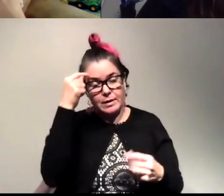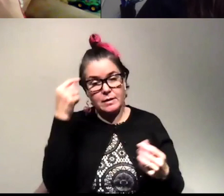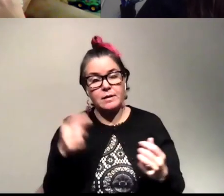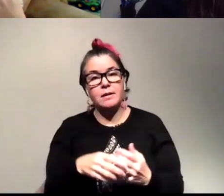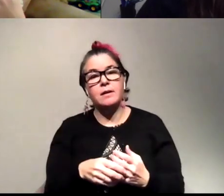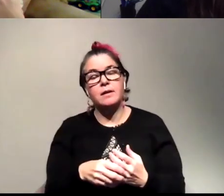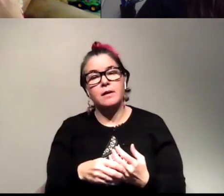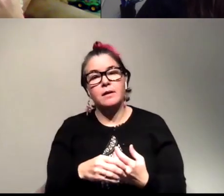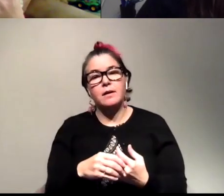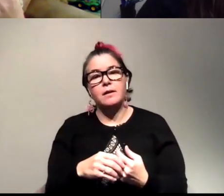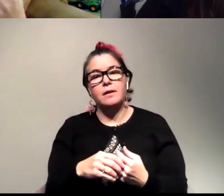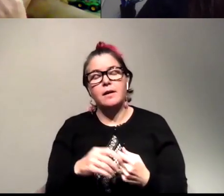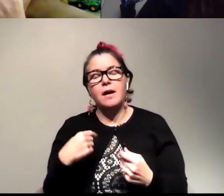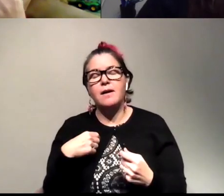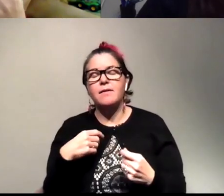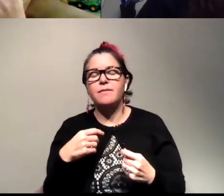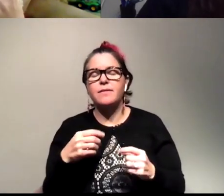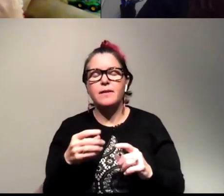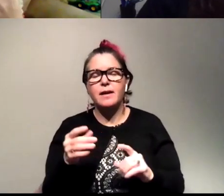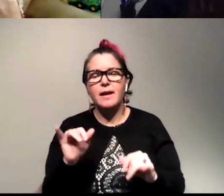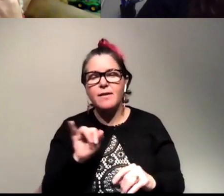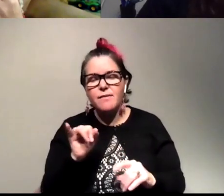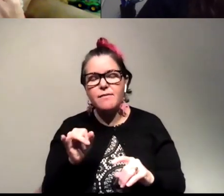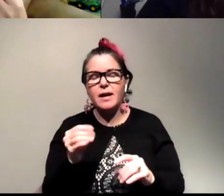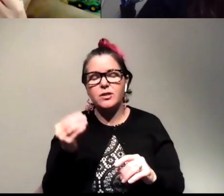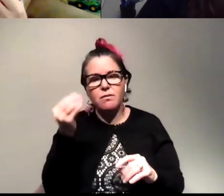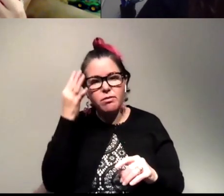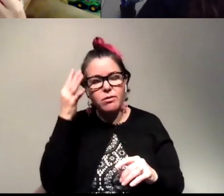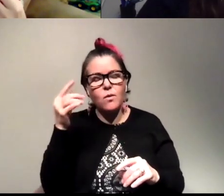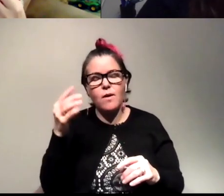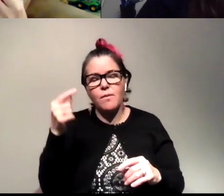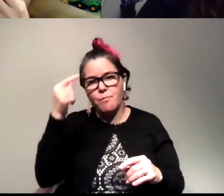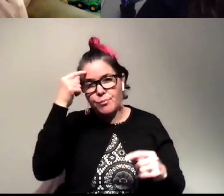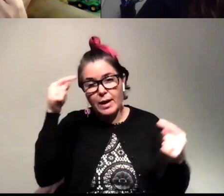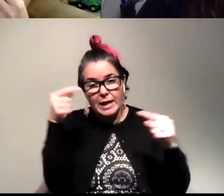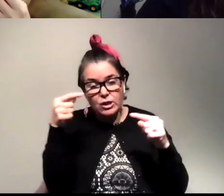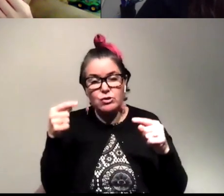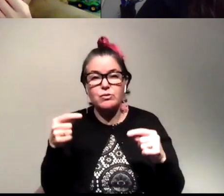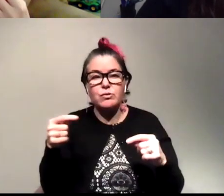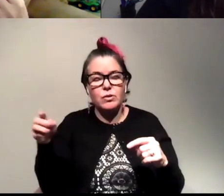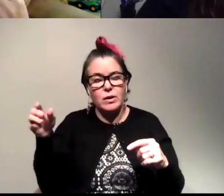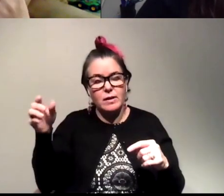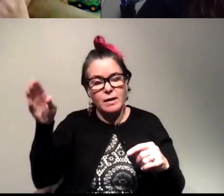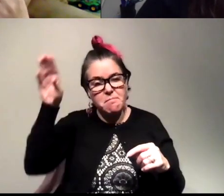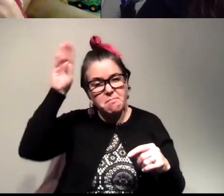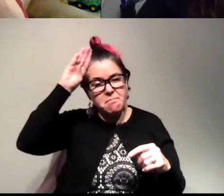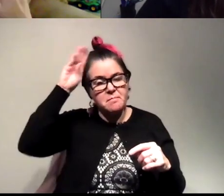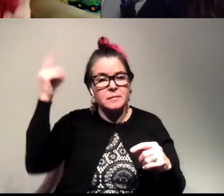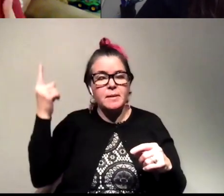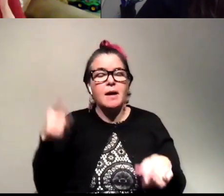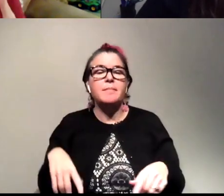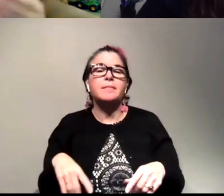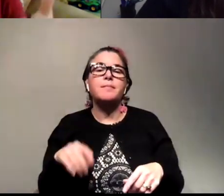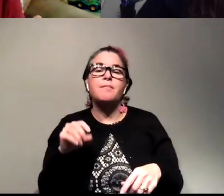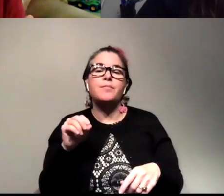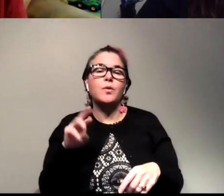an infection in my brain, or I have a brain injury, I got hurt, bumped on the head, or with these